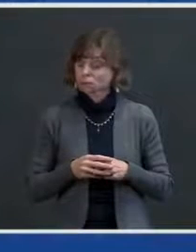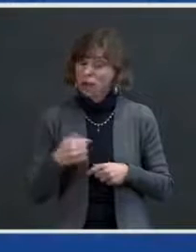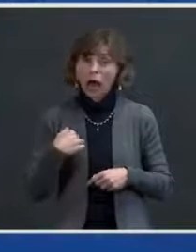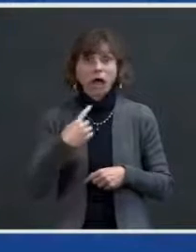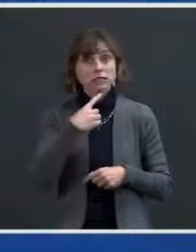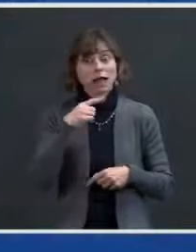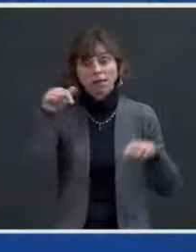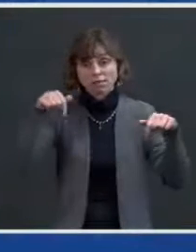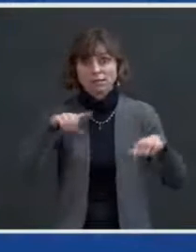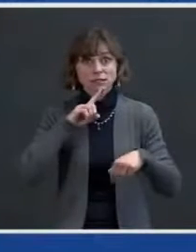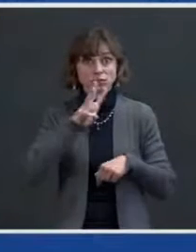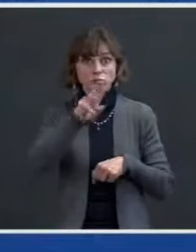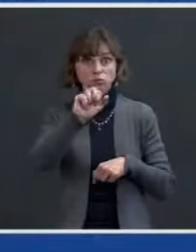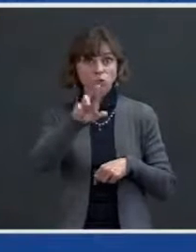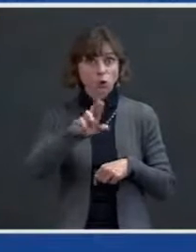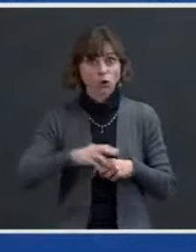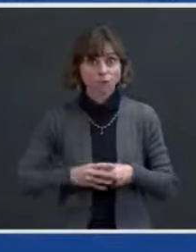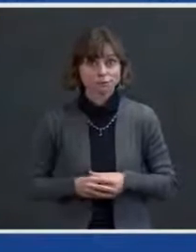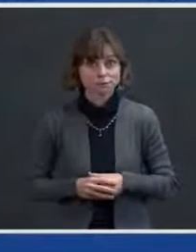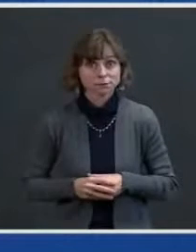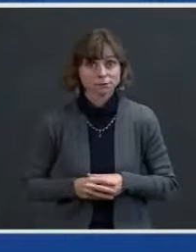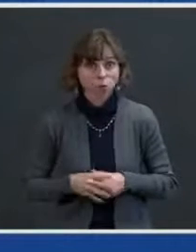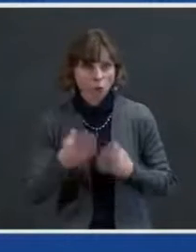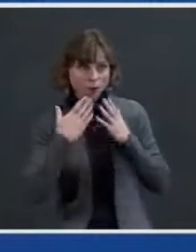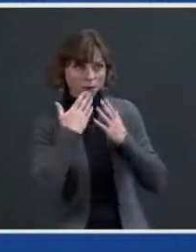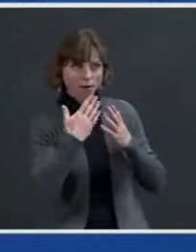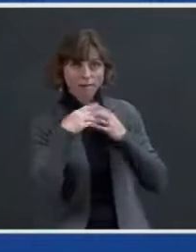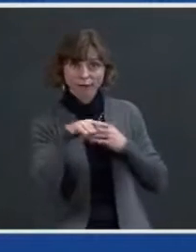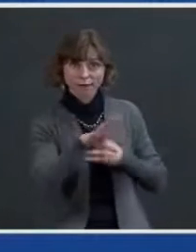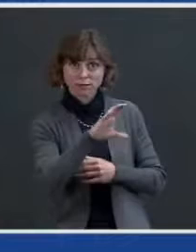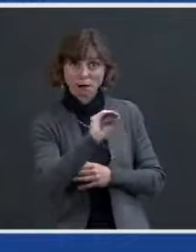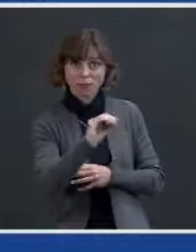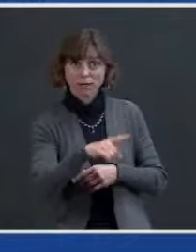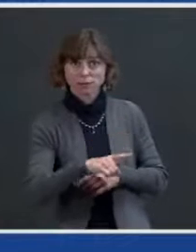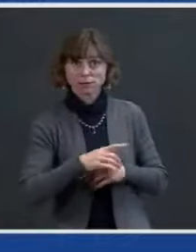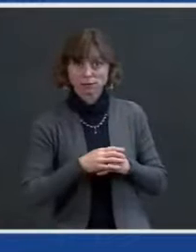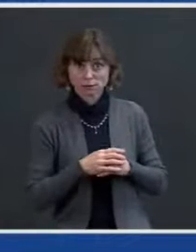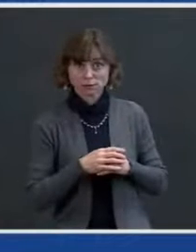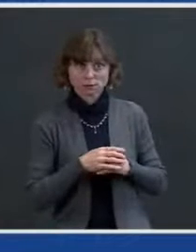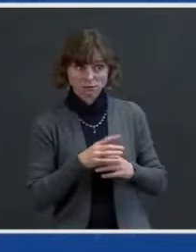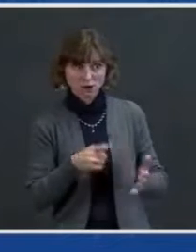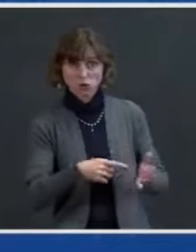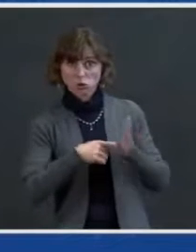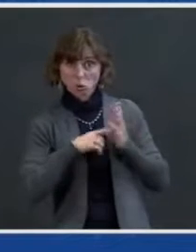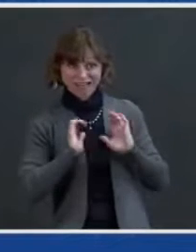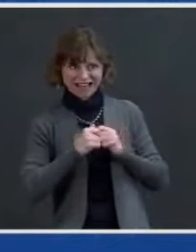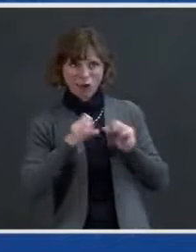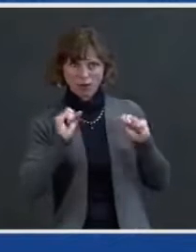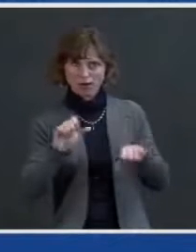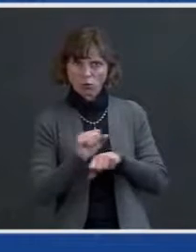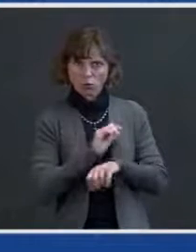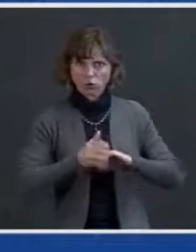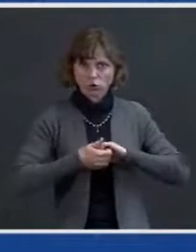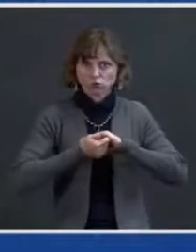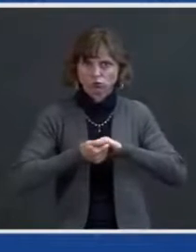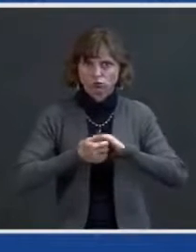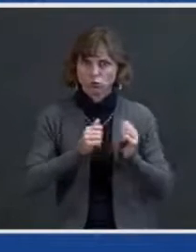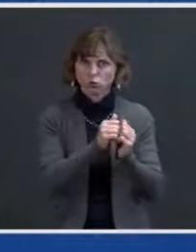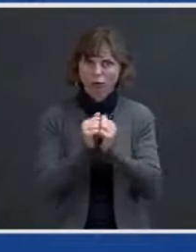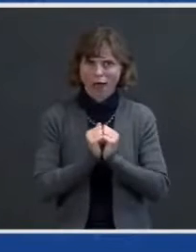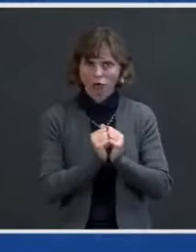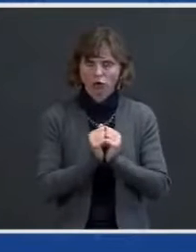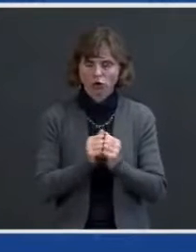war. So I want to thank the two companies for showing how we can come together and defeat this virus by